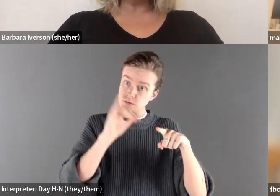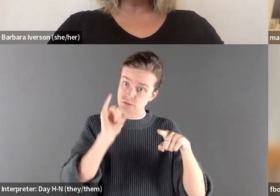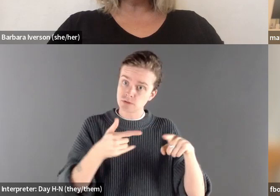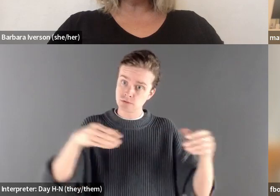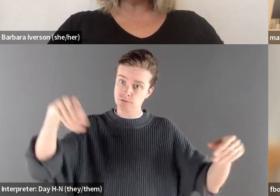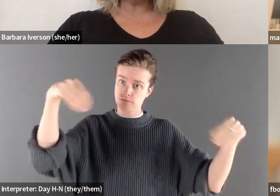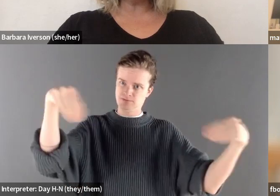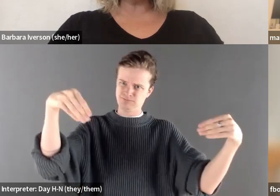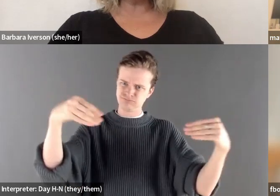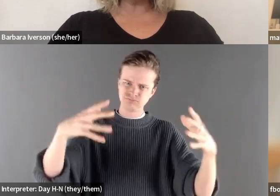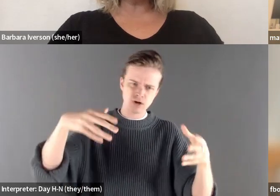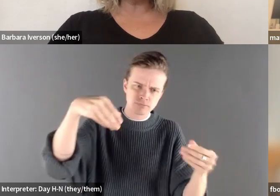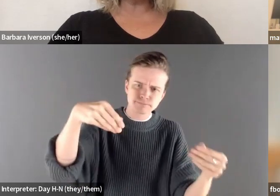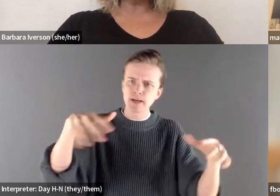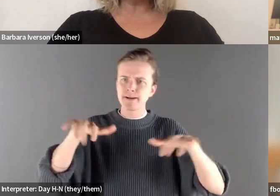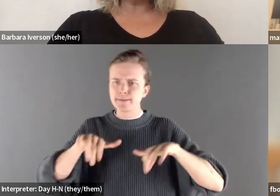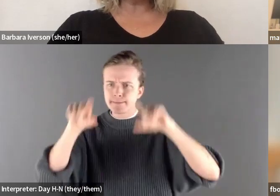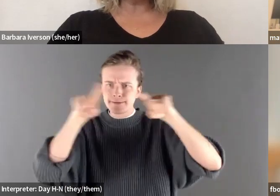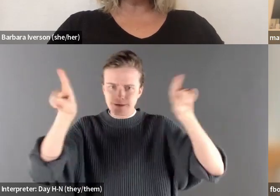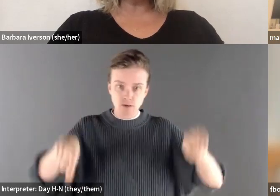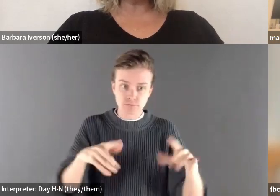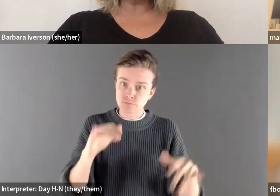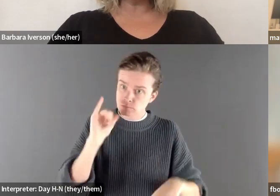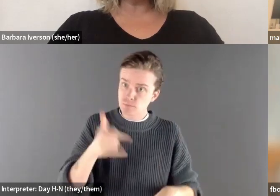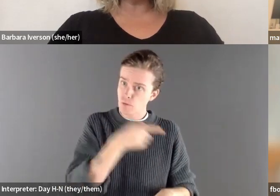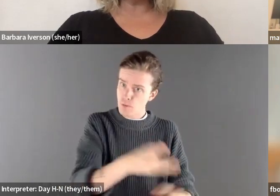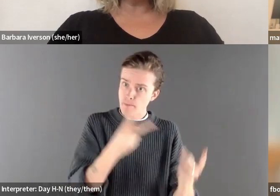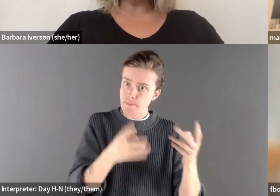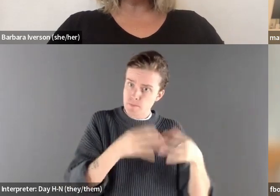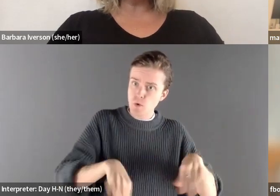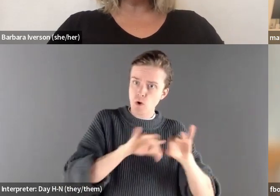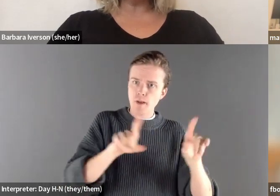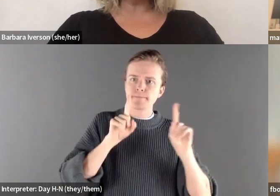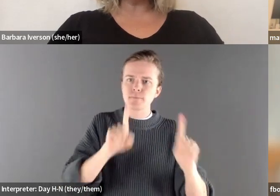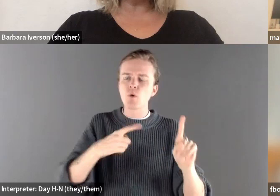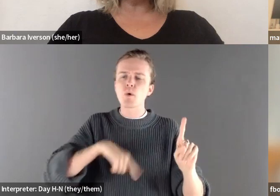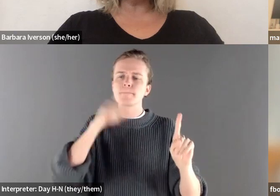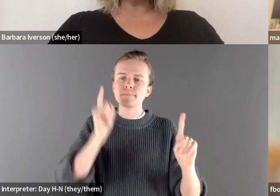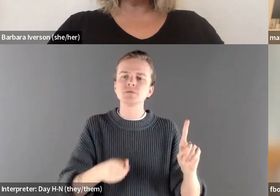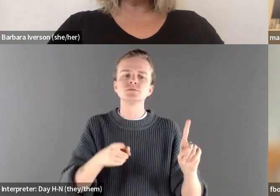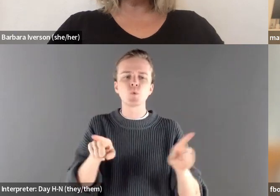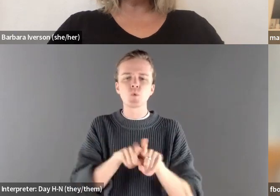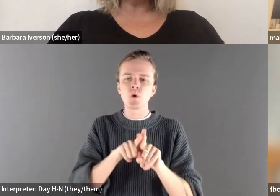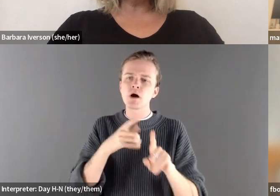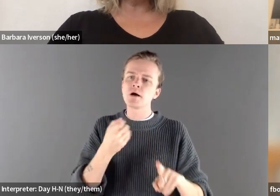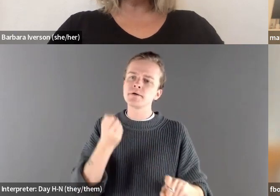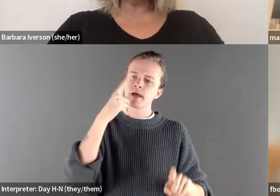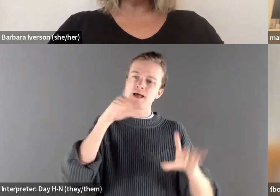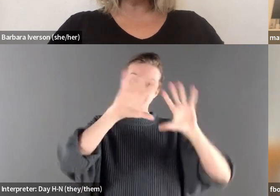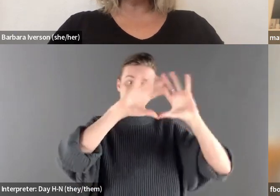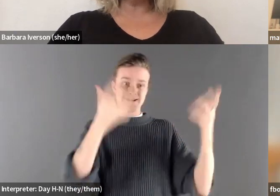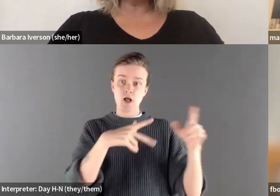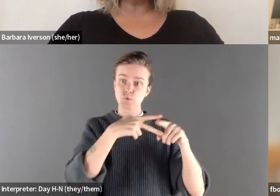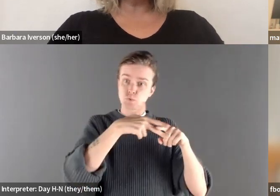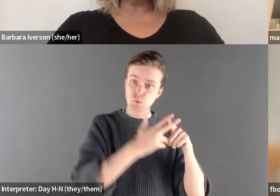the nature of it. And so understanding the tool phenomenologically is the best way for us to understand what the tool is. And I think anyone can